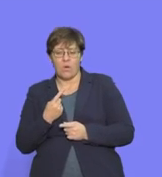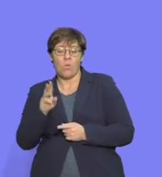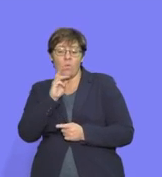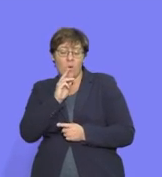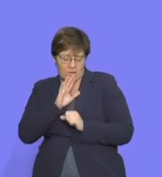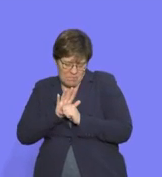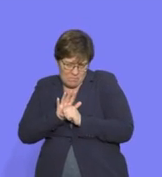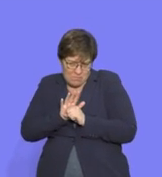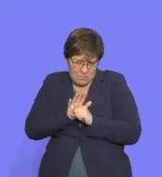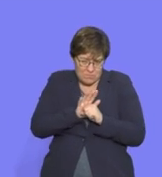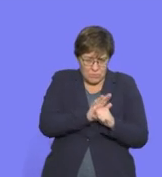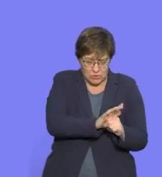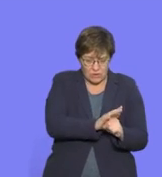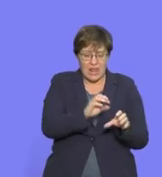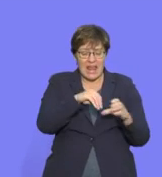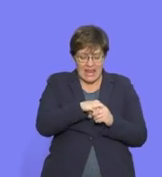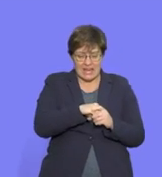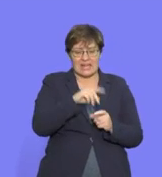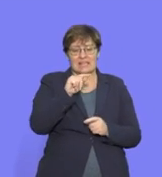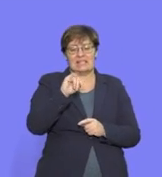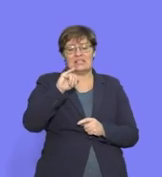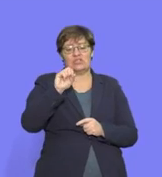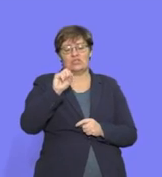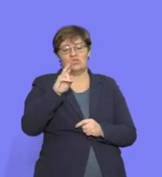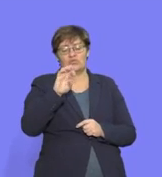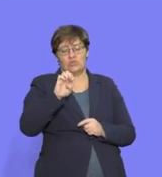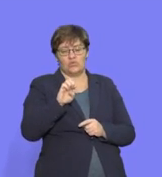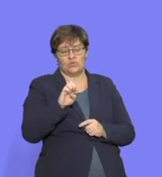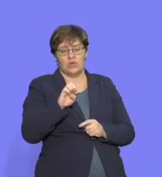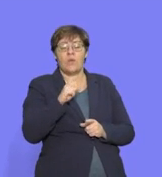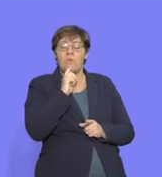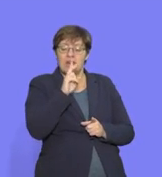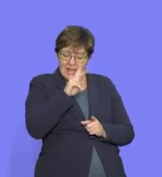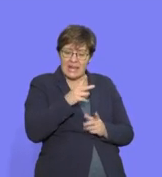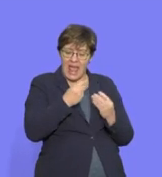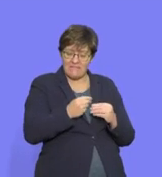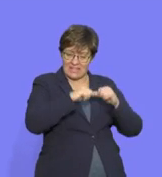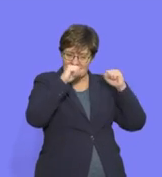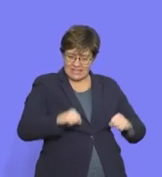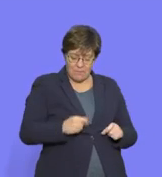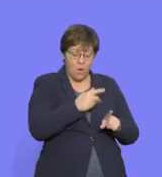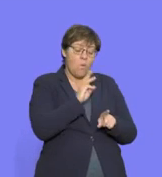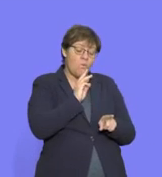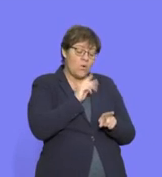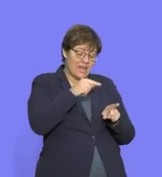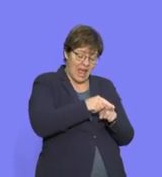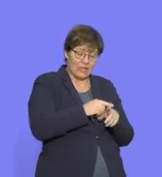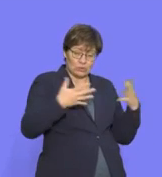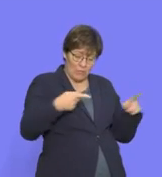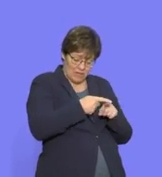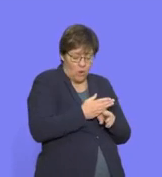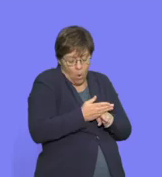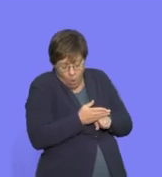this water into the tissue fluid, we need to have a system that takes that